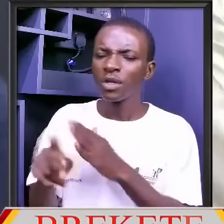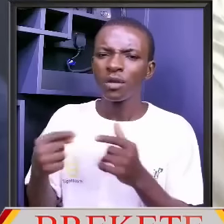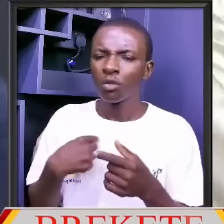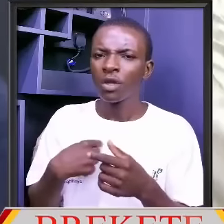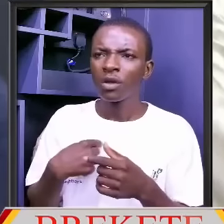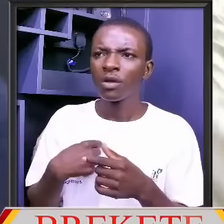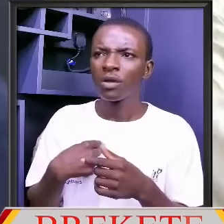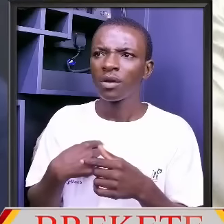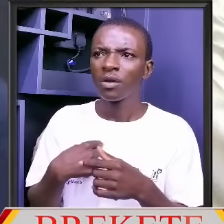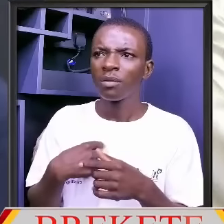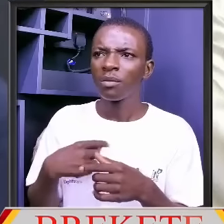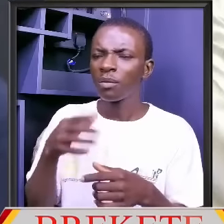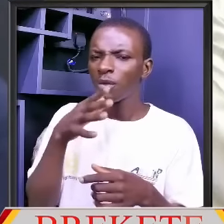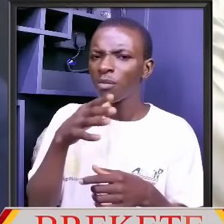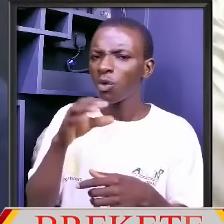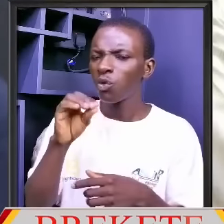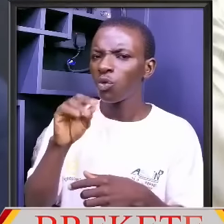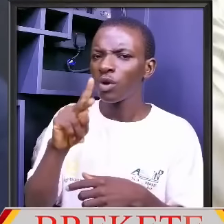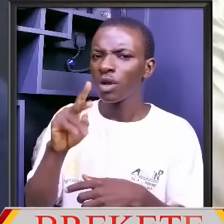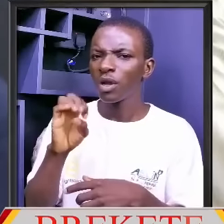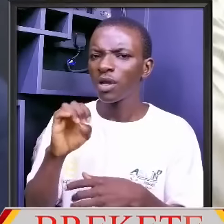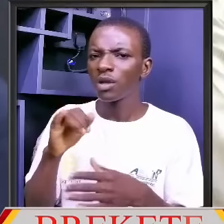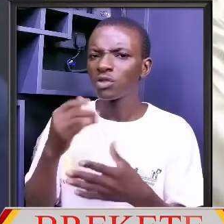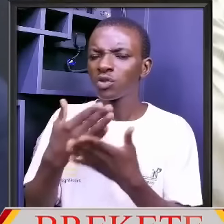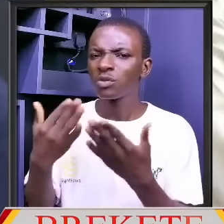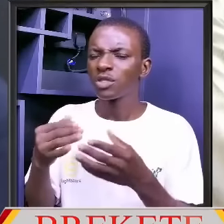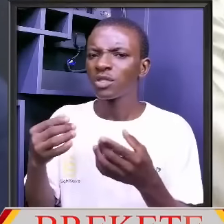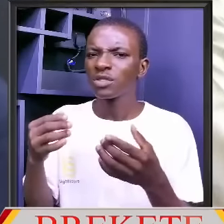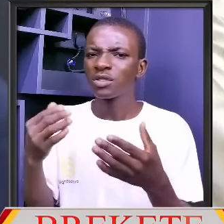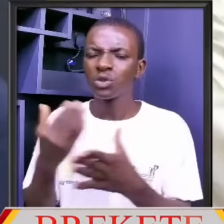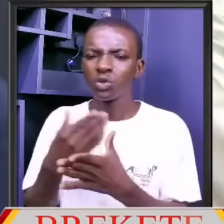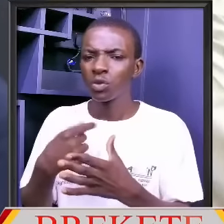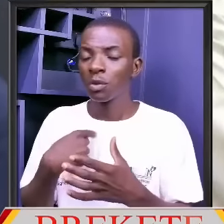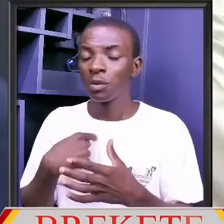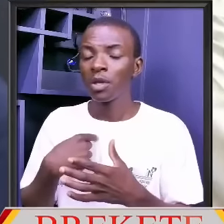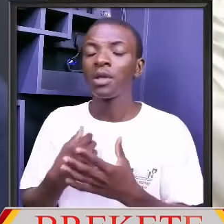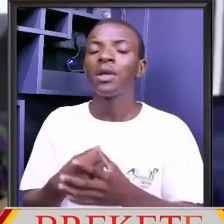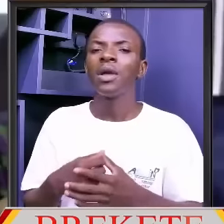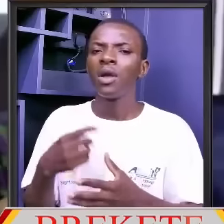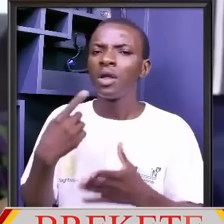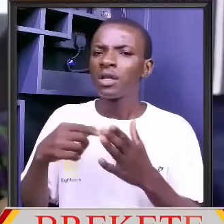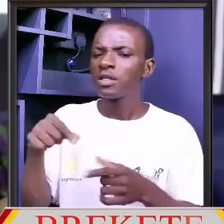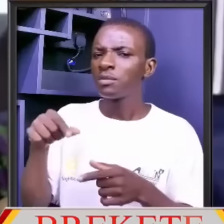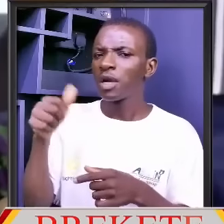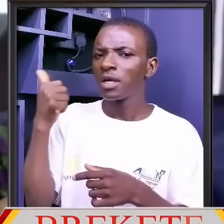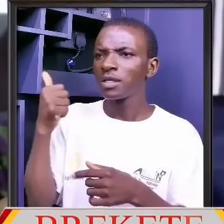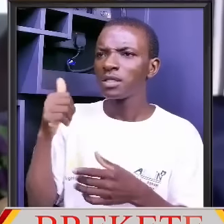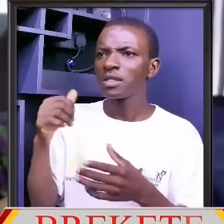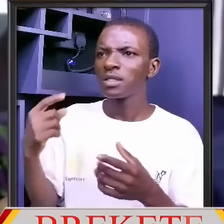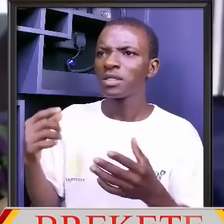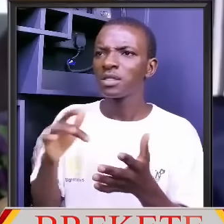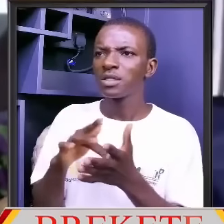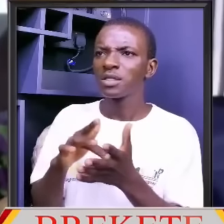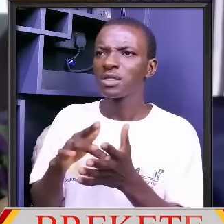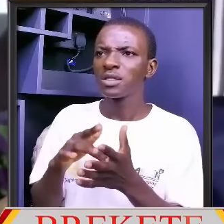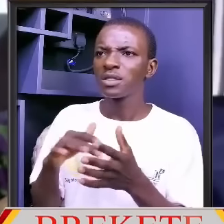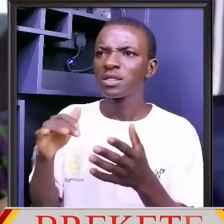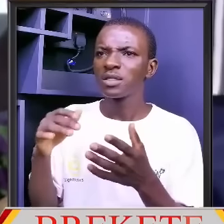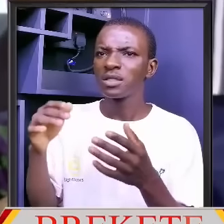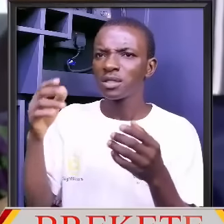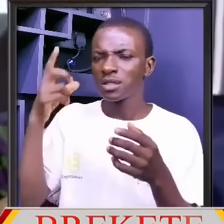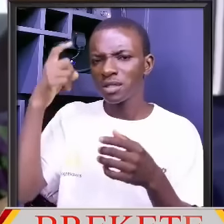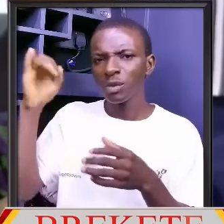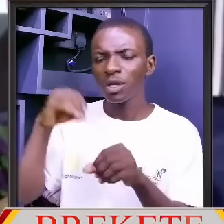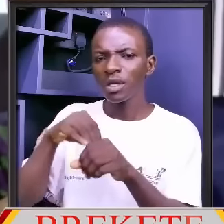I can't say, Mama, okay, I beg. You get waiting, they bother me. this man, see, they always they pray for night, say I